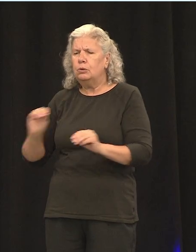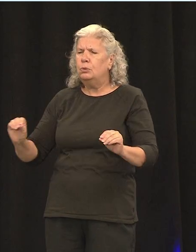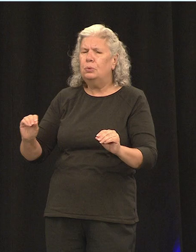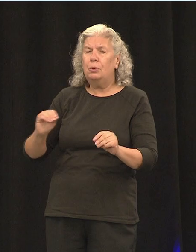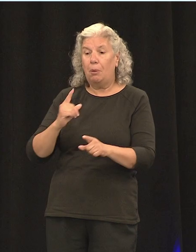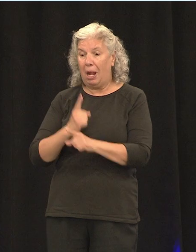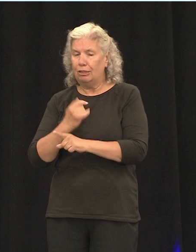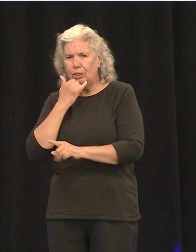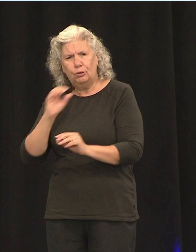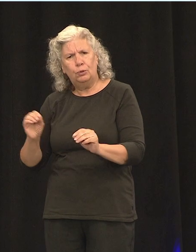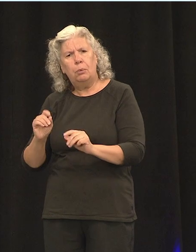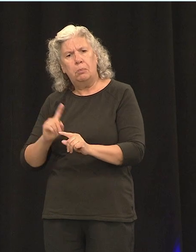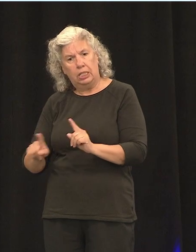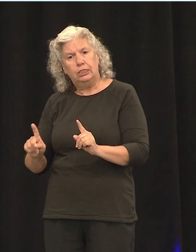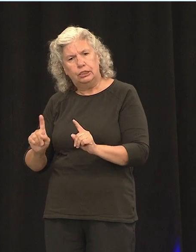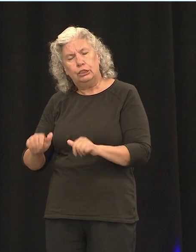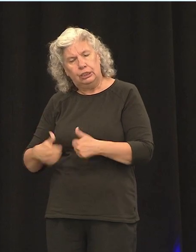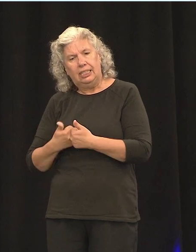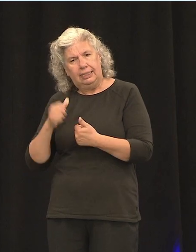act.